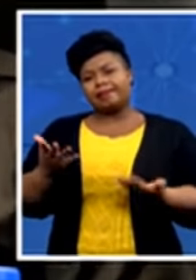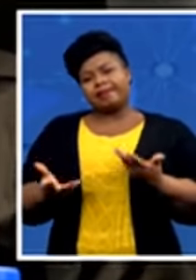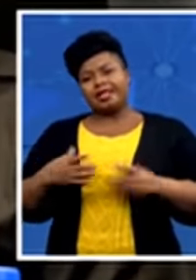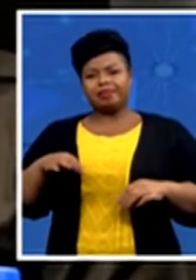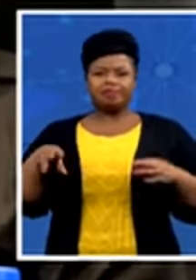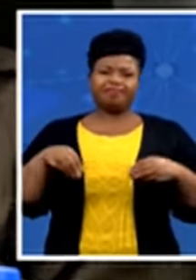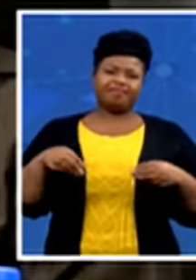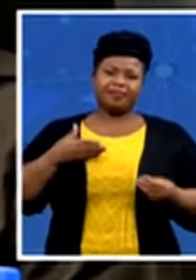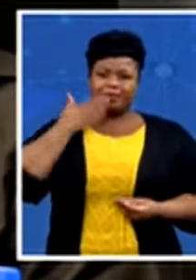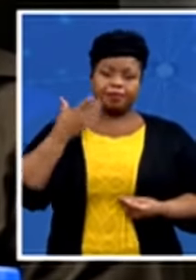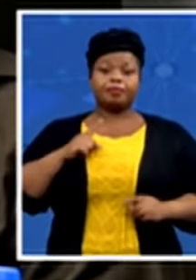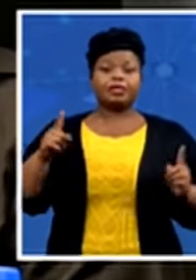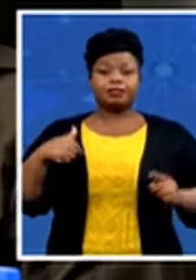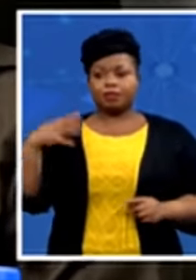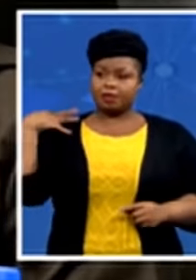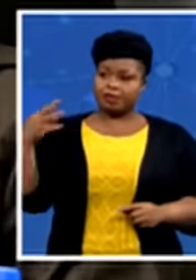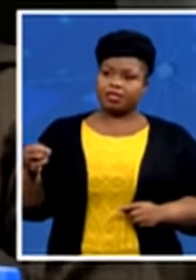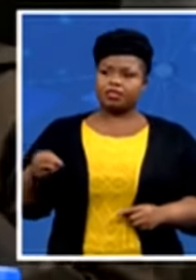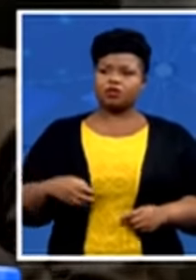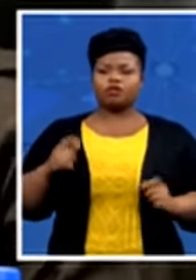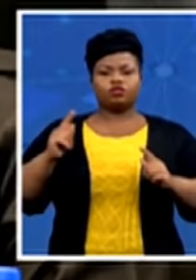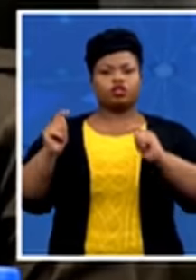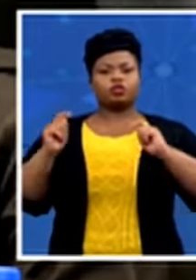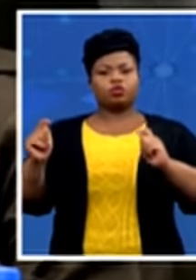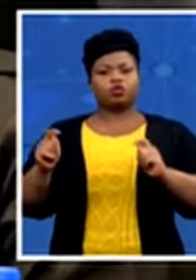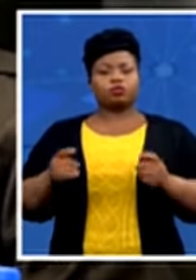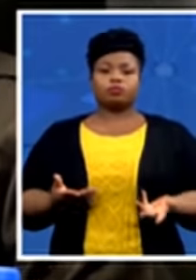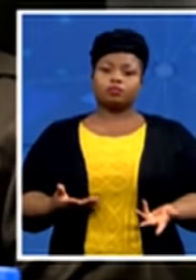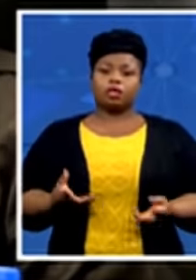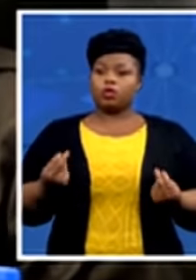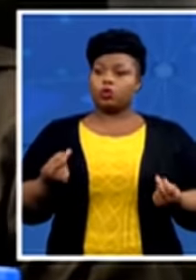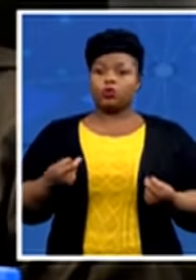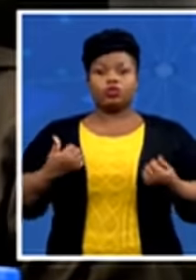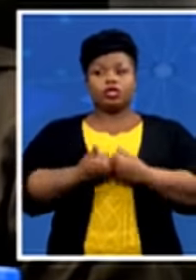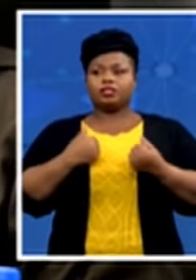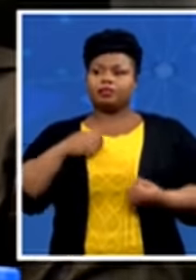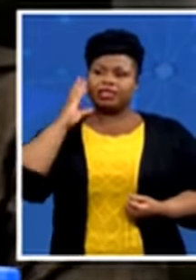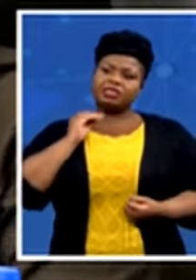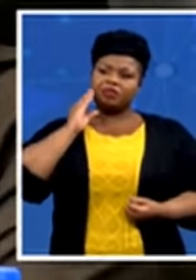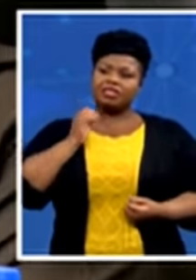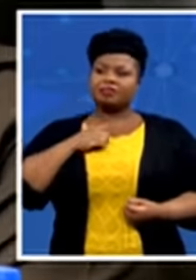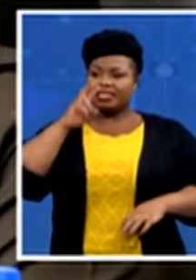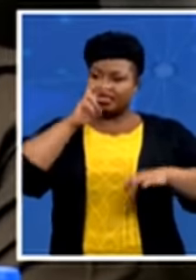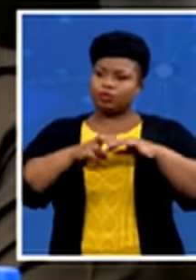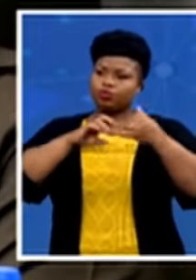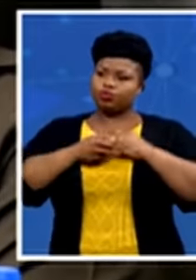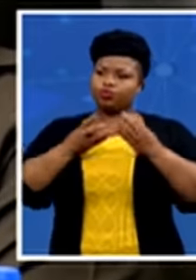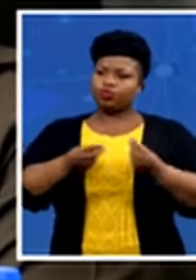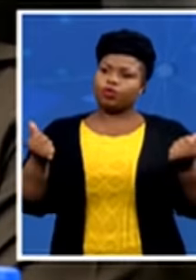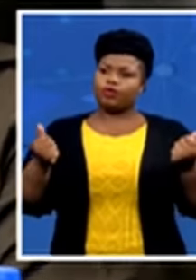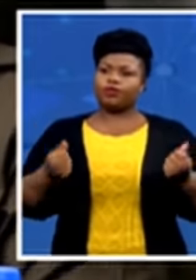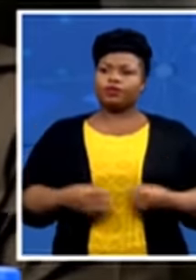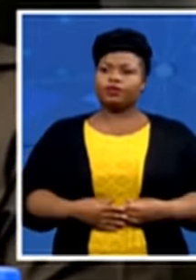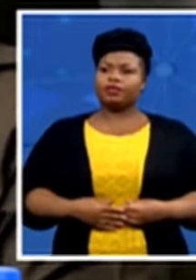new in the portfolio, I've come across and that I need to deal with. I need to make a business case to